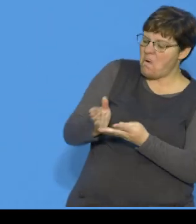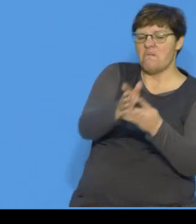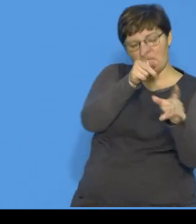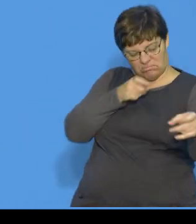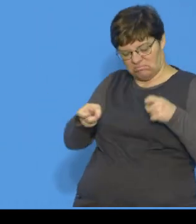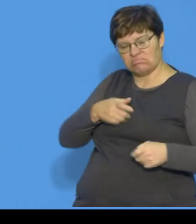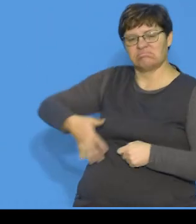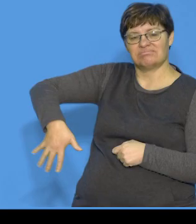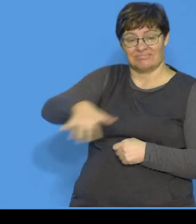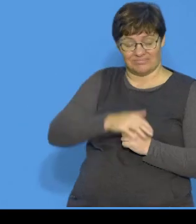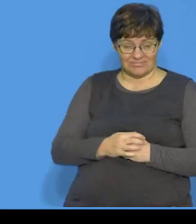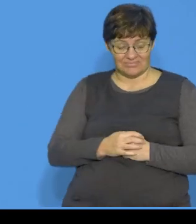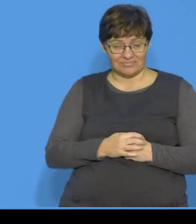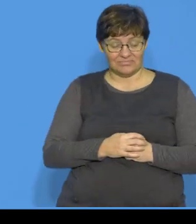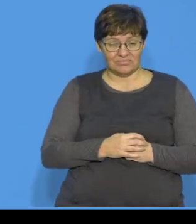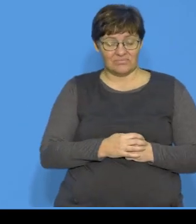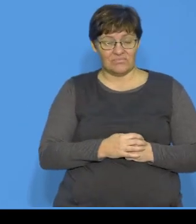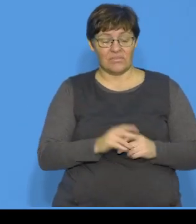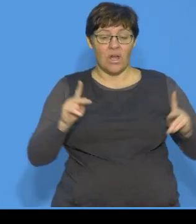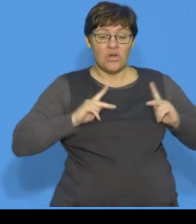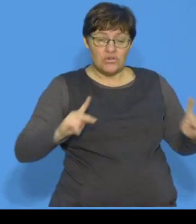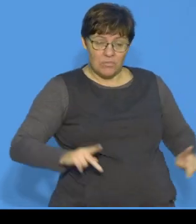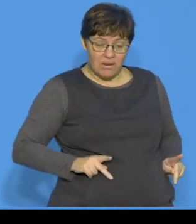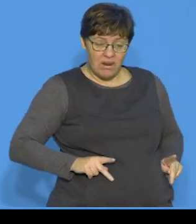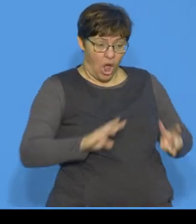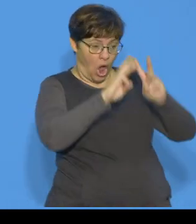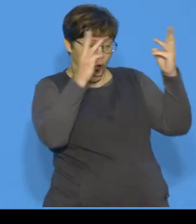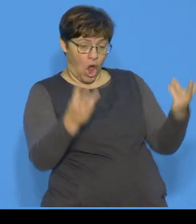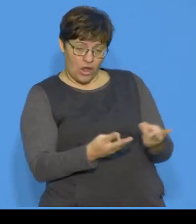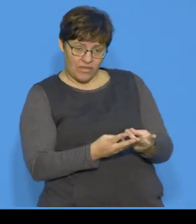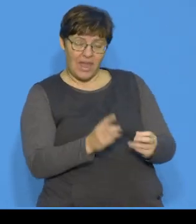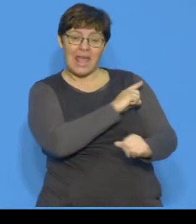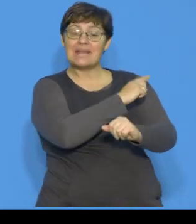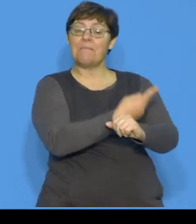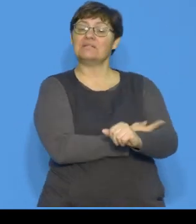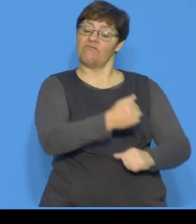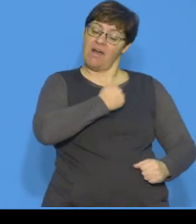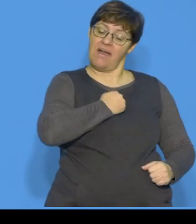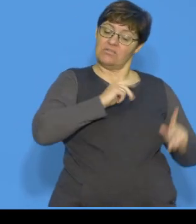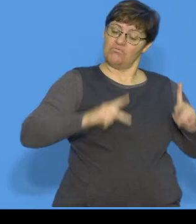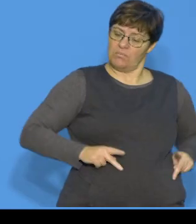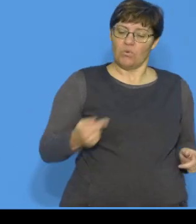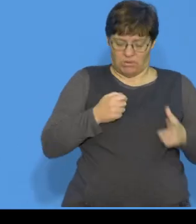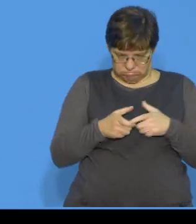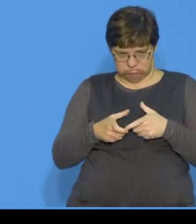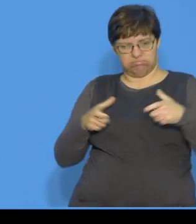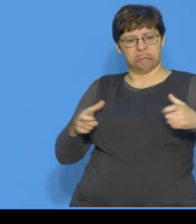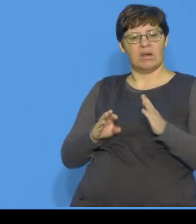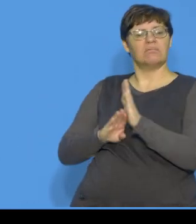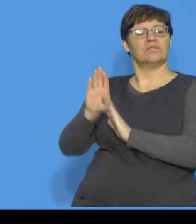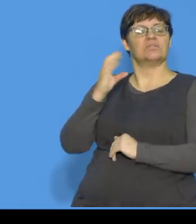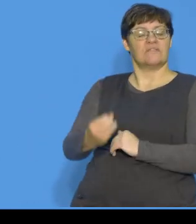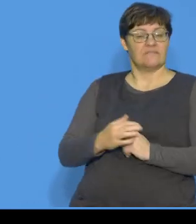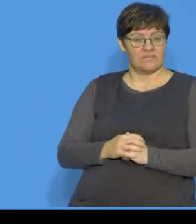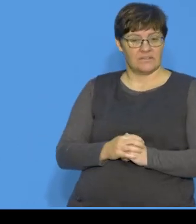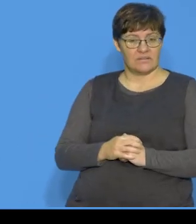Humans have increased the carrying capacity of the earth for the human population. We have